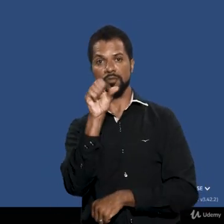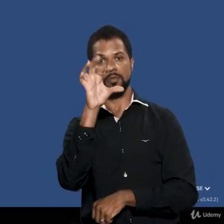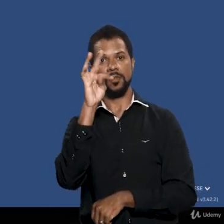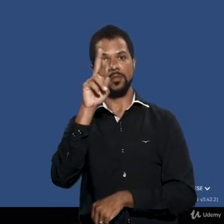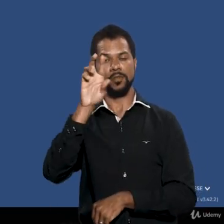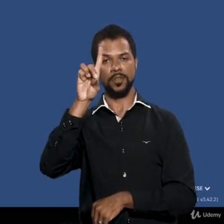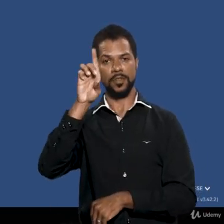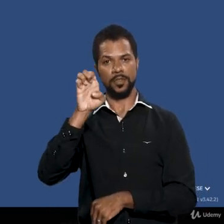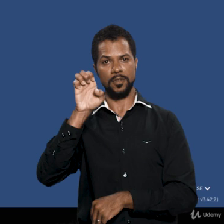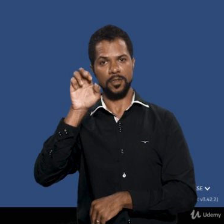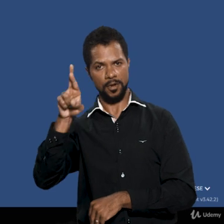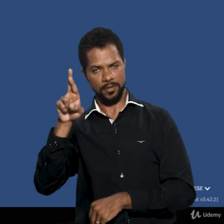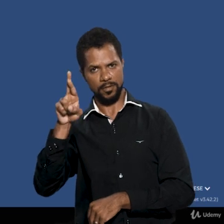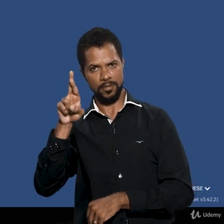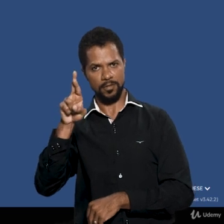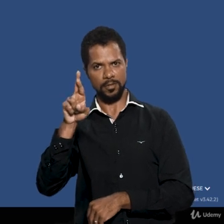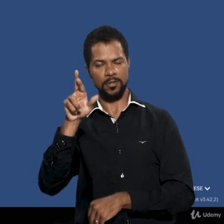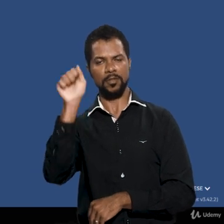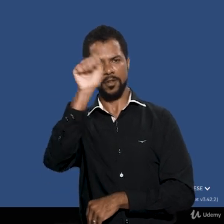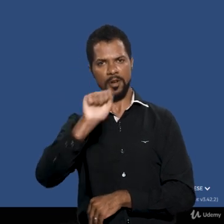email